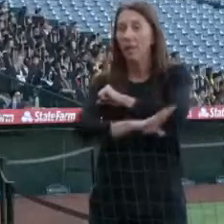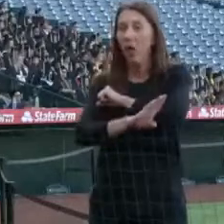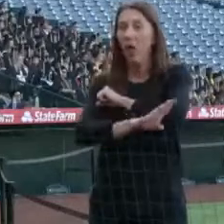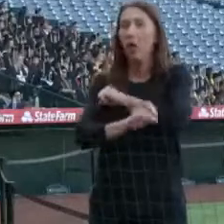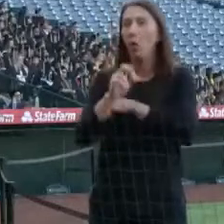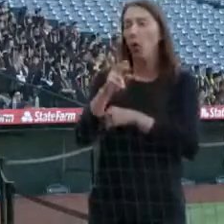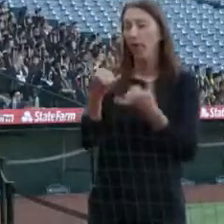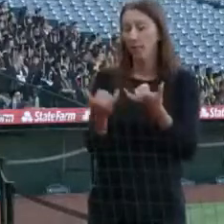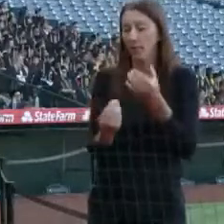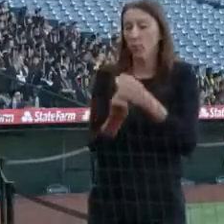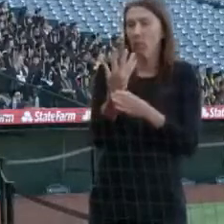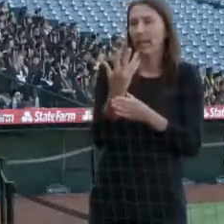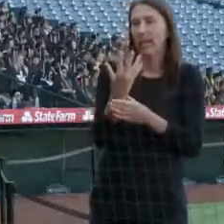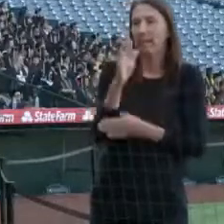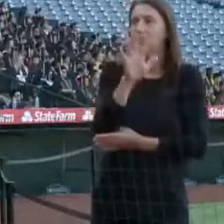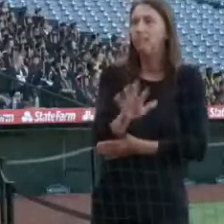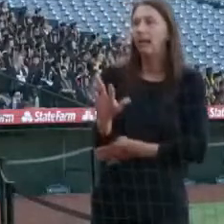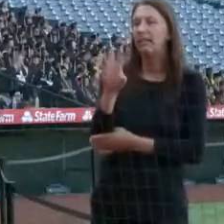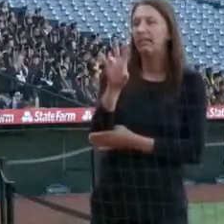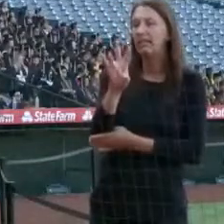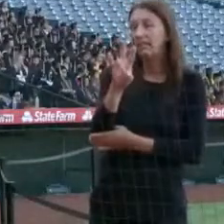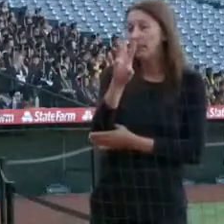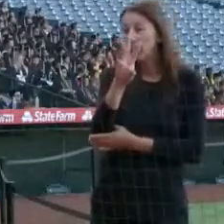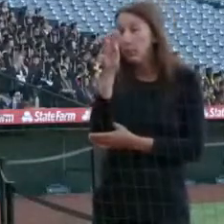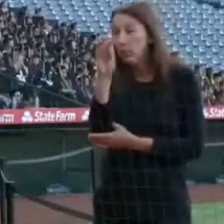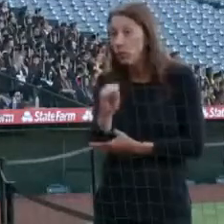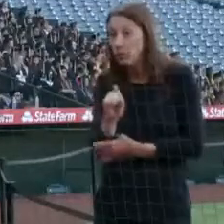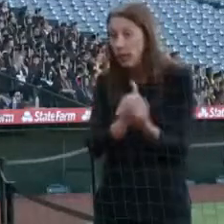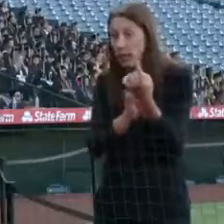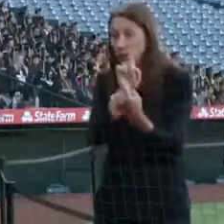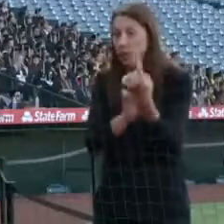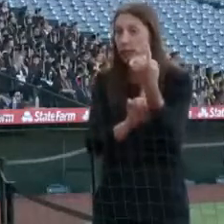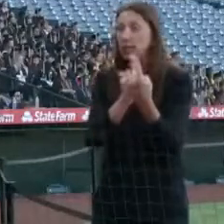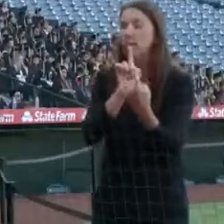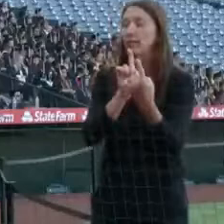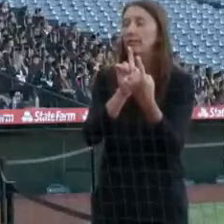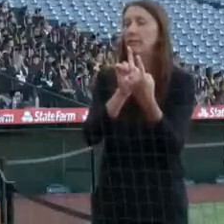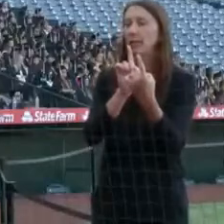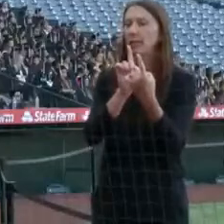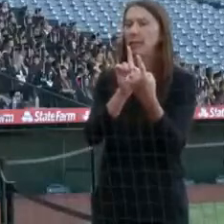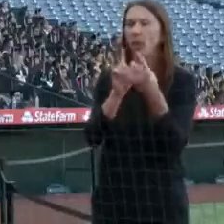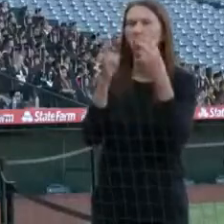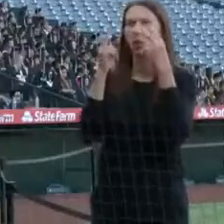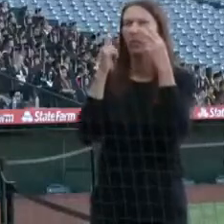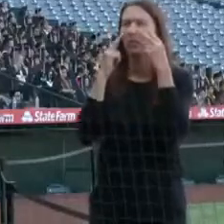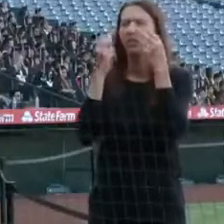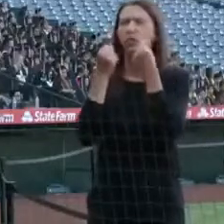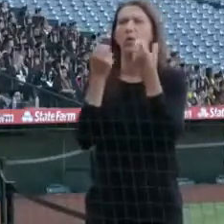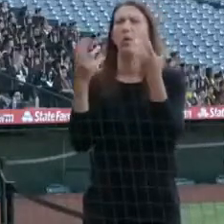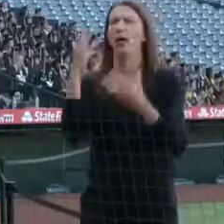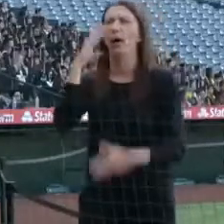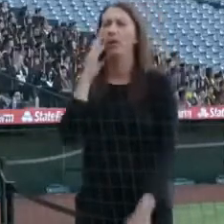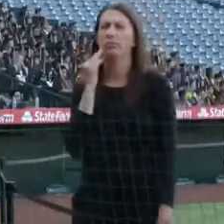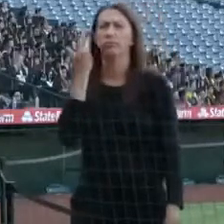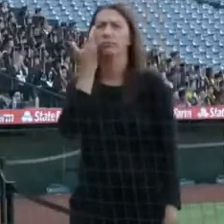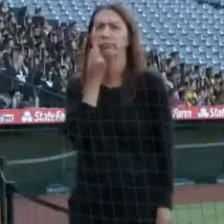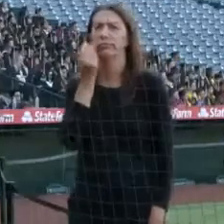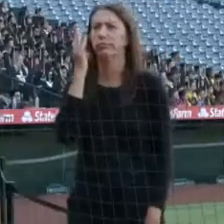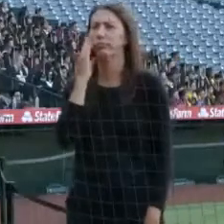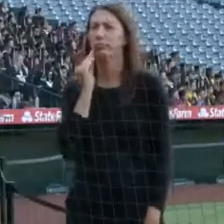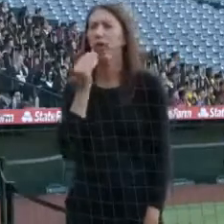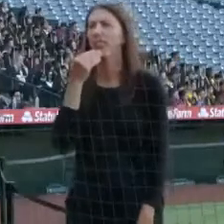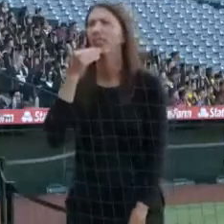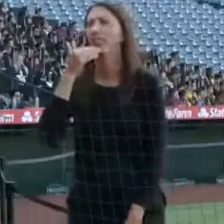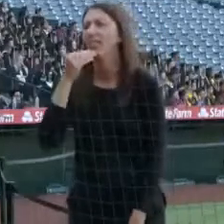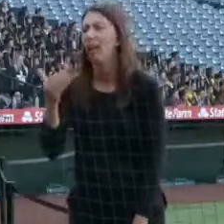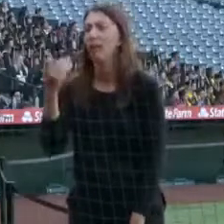spring when we were about 76% in person. You've seen it all. Thank you for sticking it